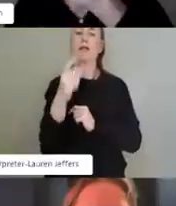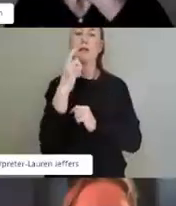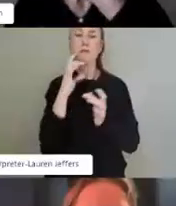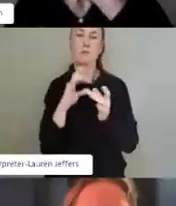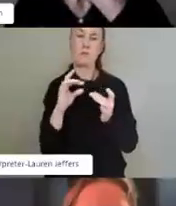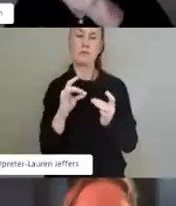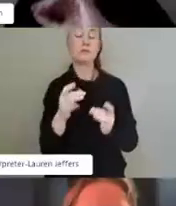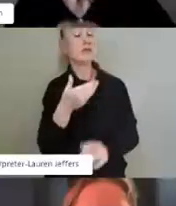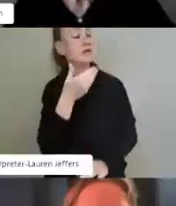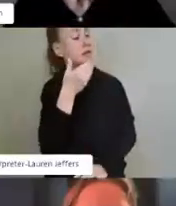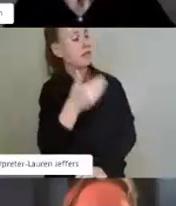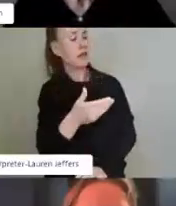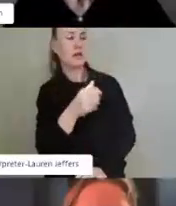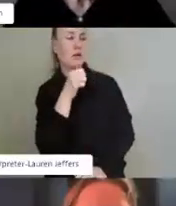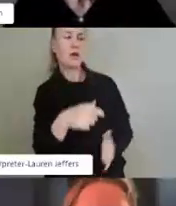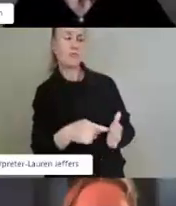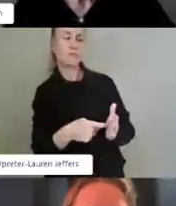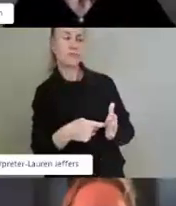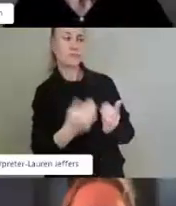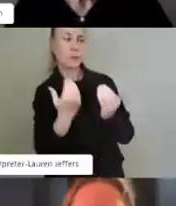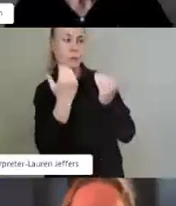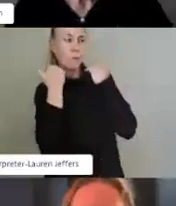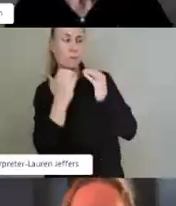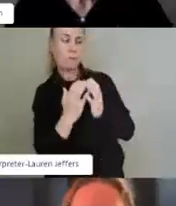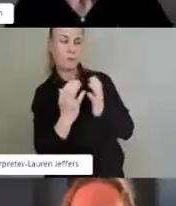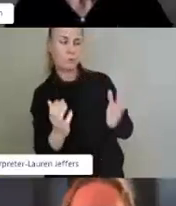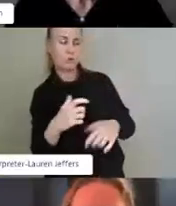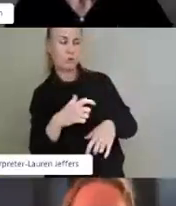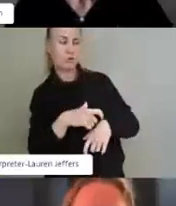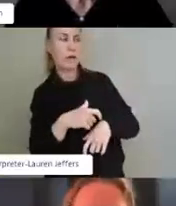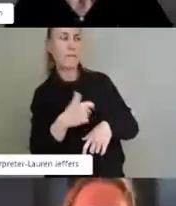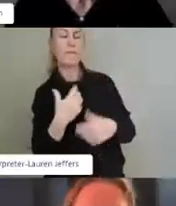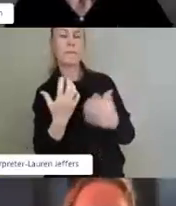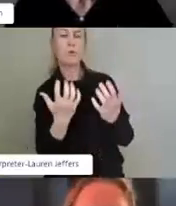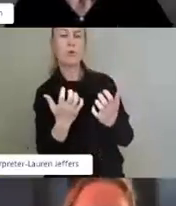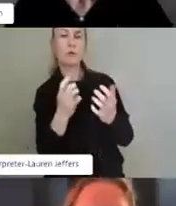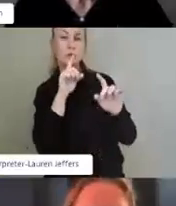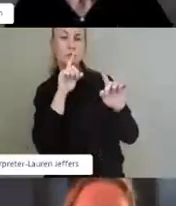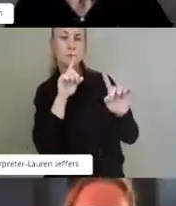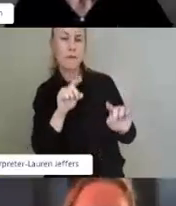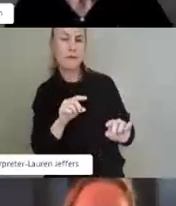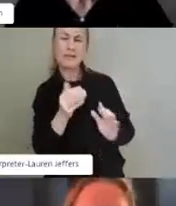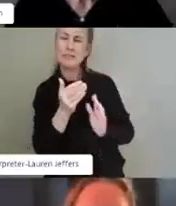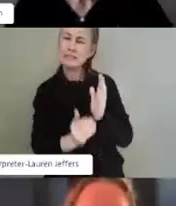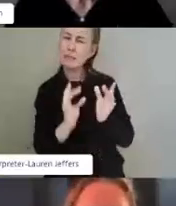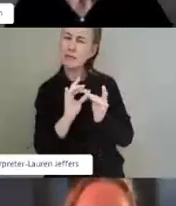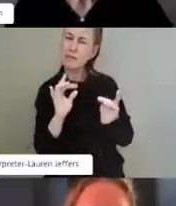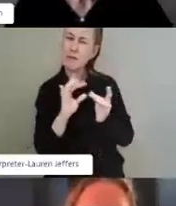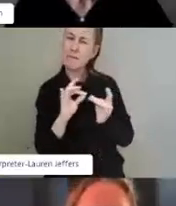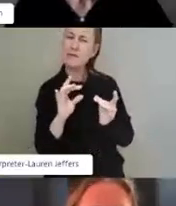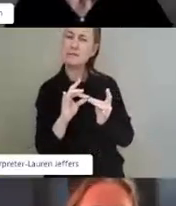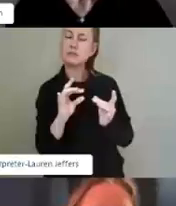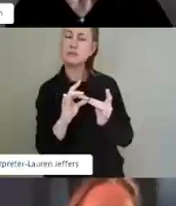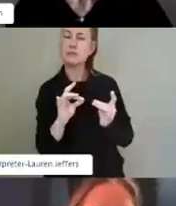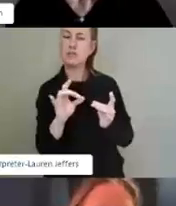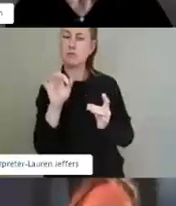Thanks, Mike. And I won't take too long, but I just kind of wanted to respond to some of the comments that were thrown